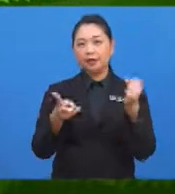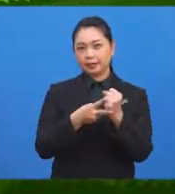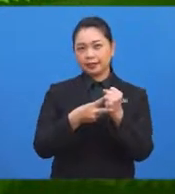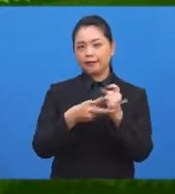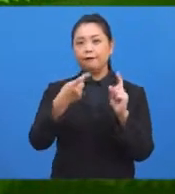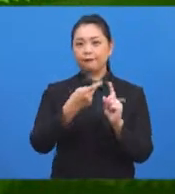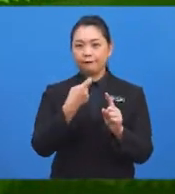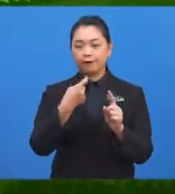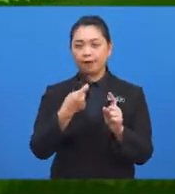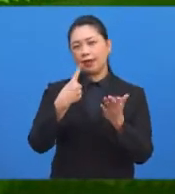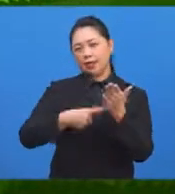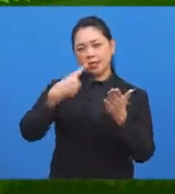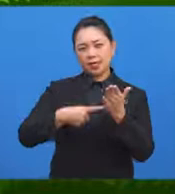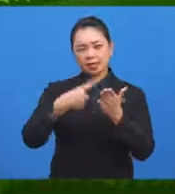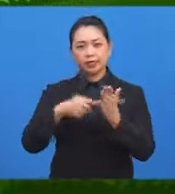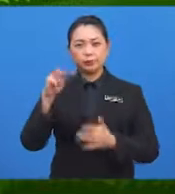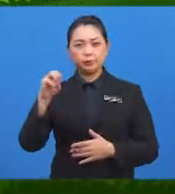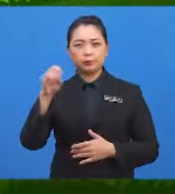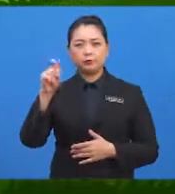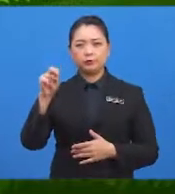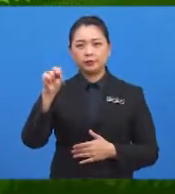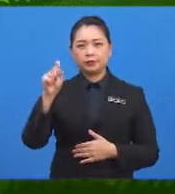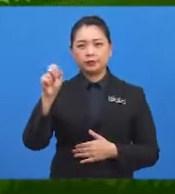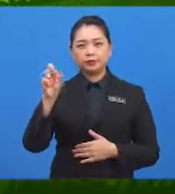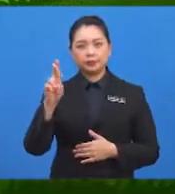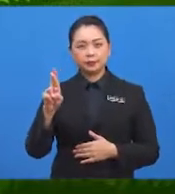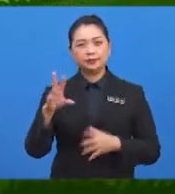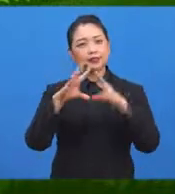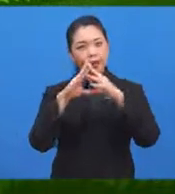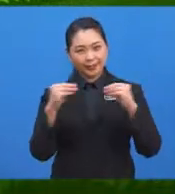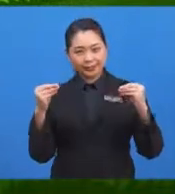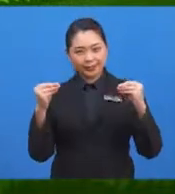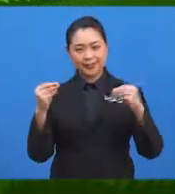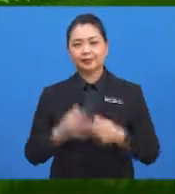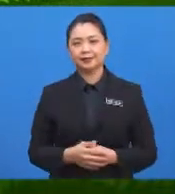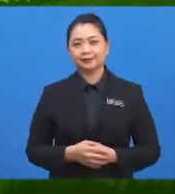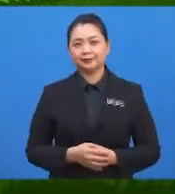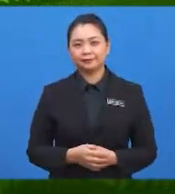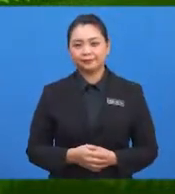any cranky monsters. The end.